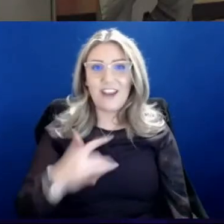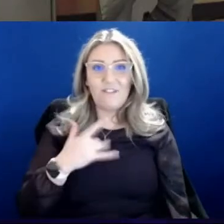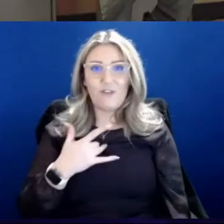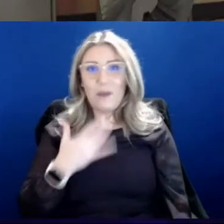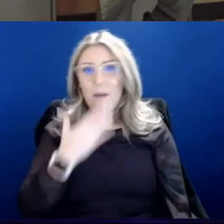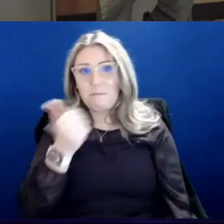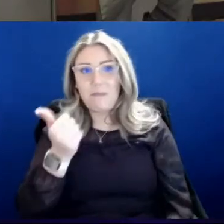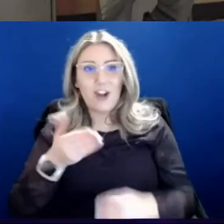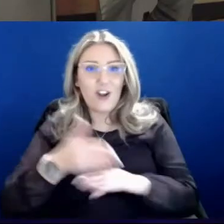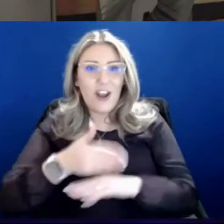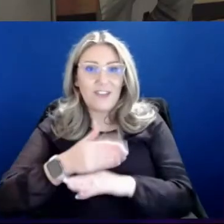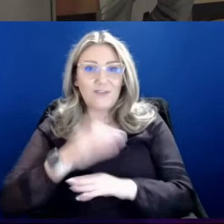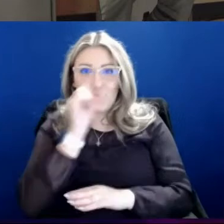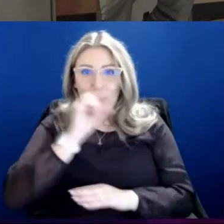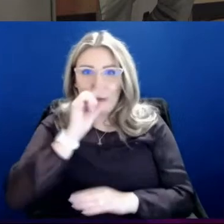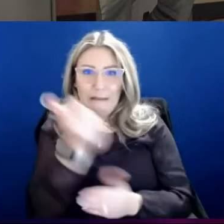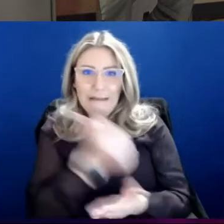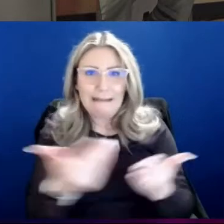No,